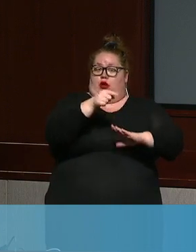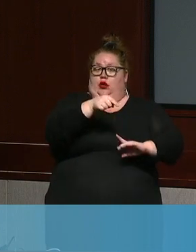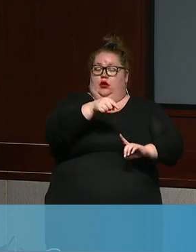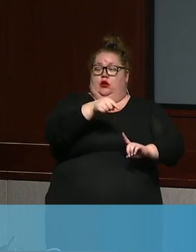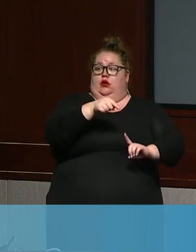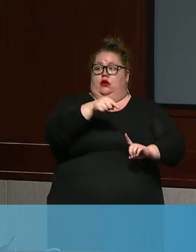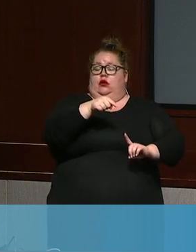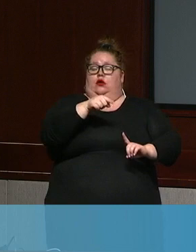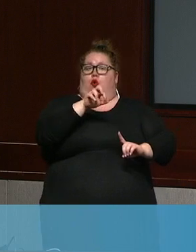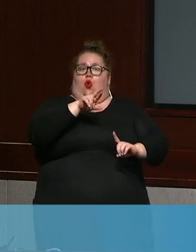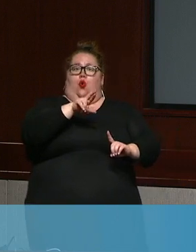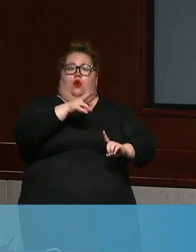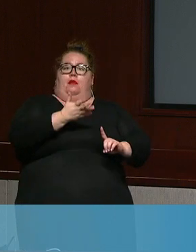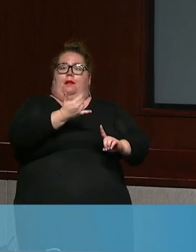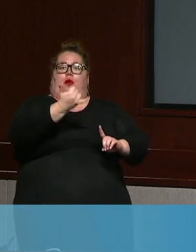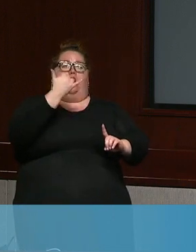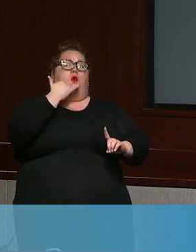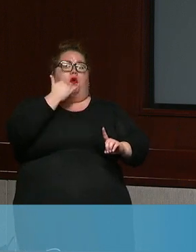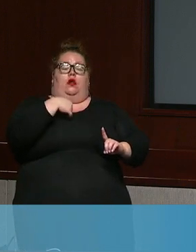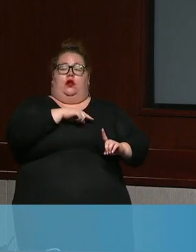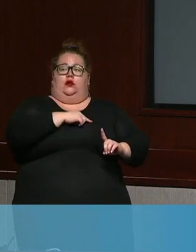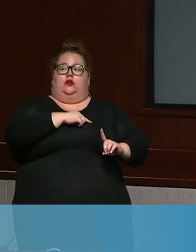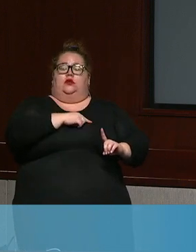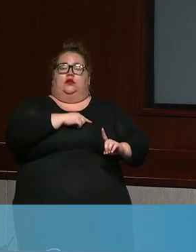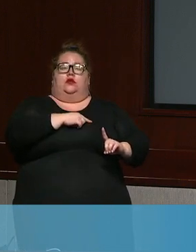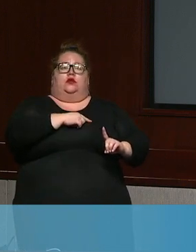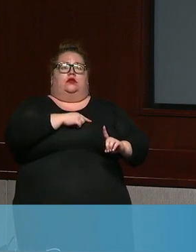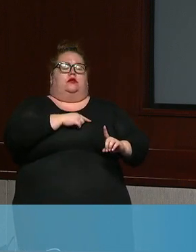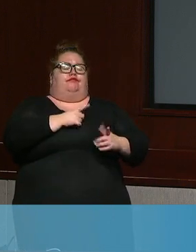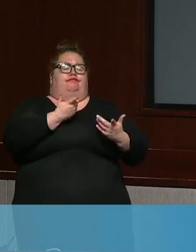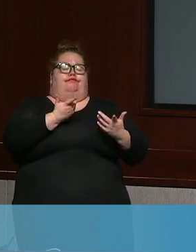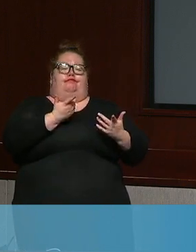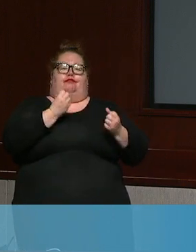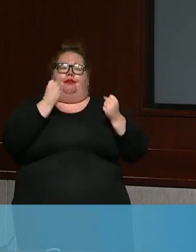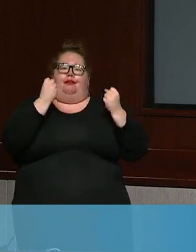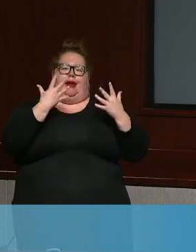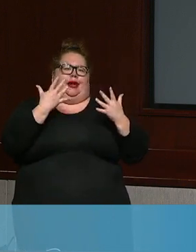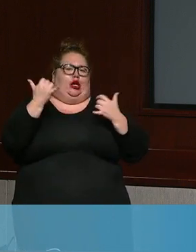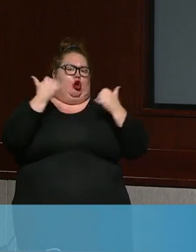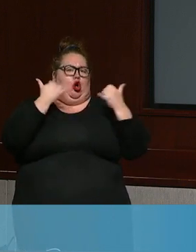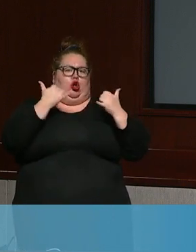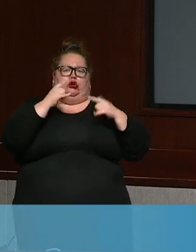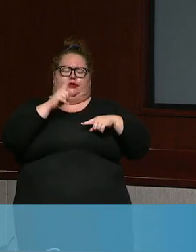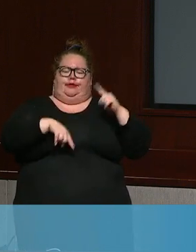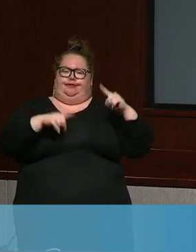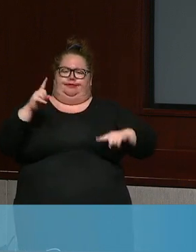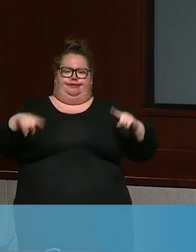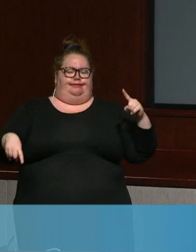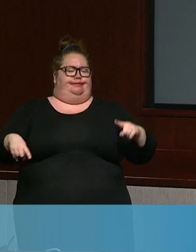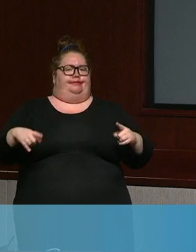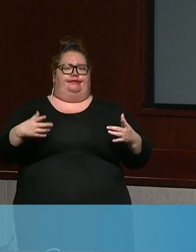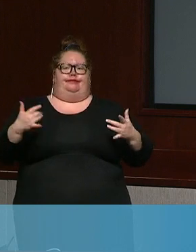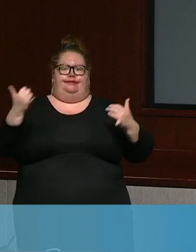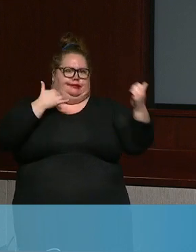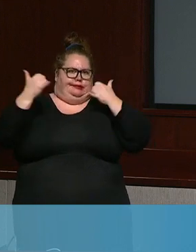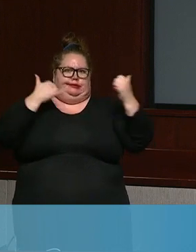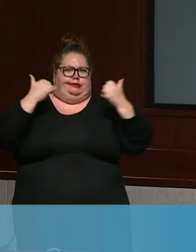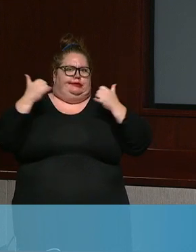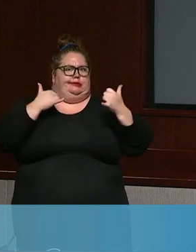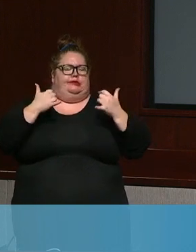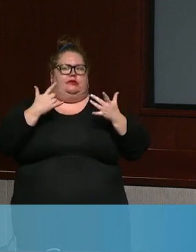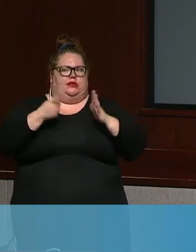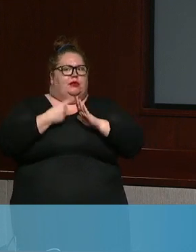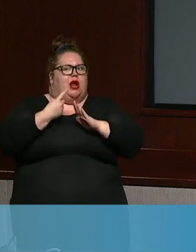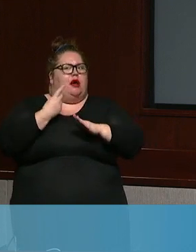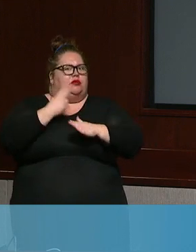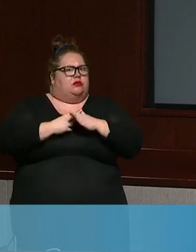calls that we get, these calls are of varying degrees and veracity, I can tell you. When